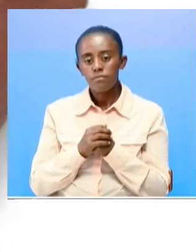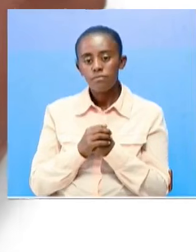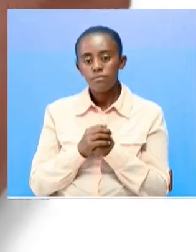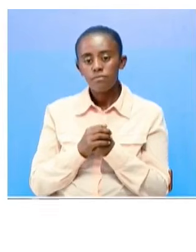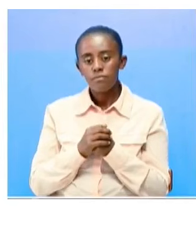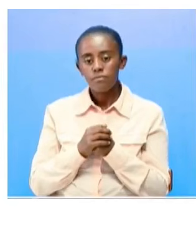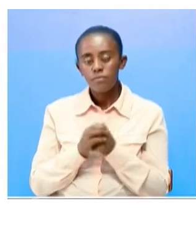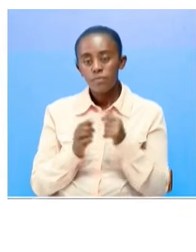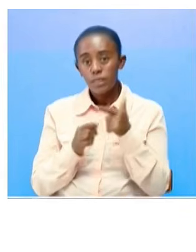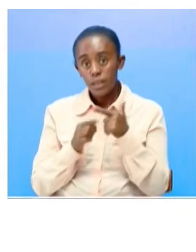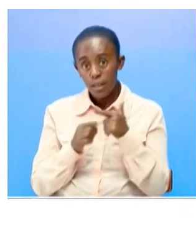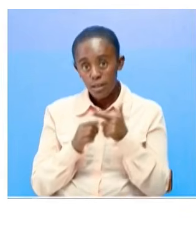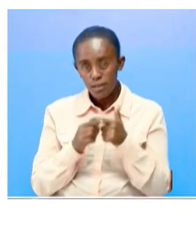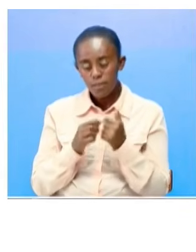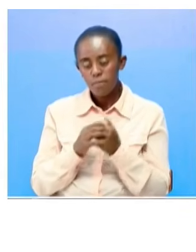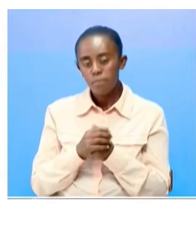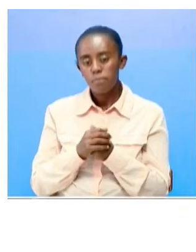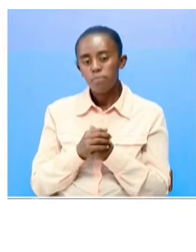The second one.